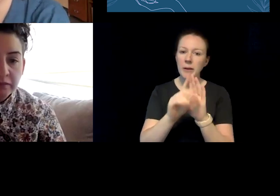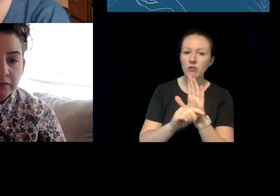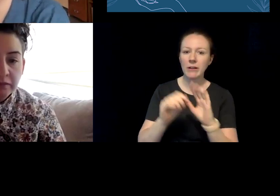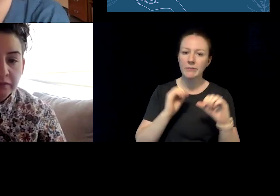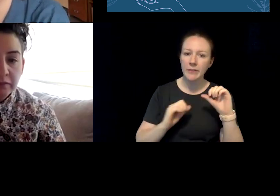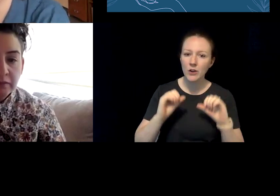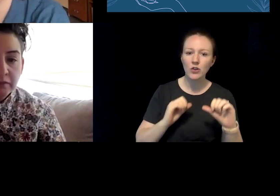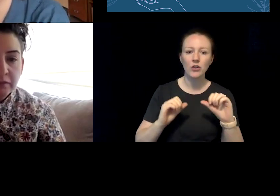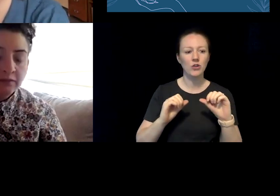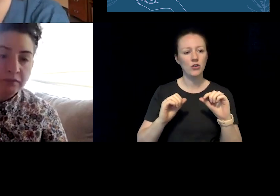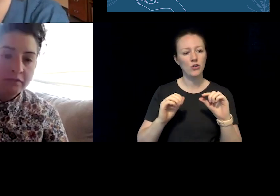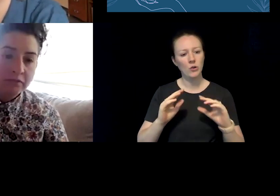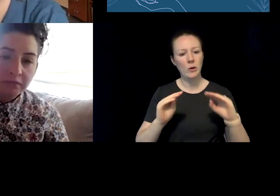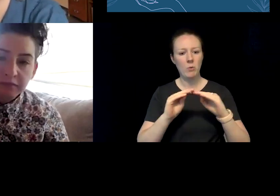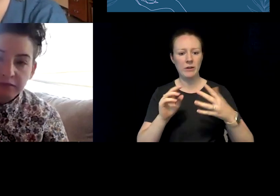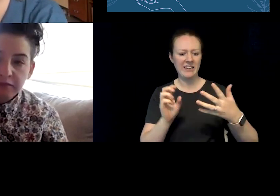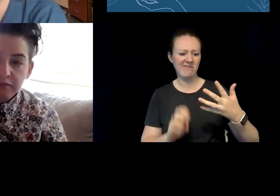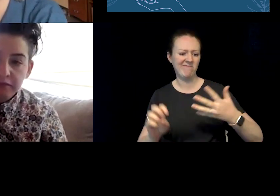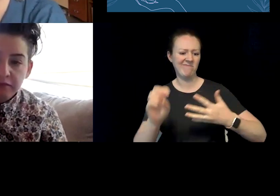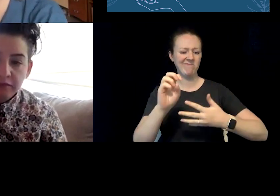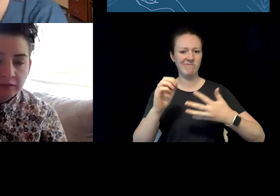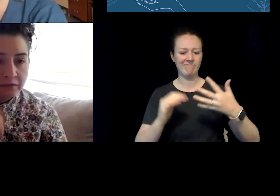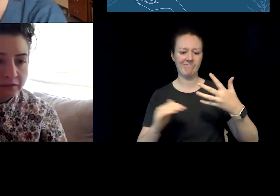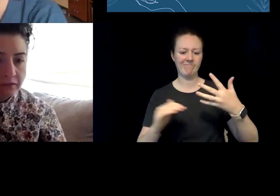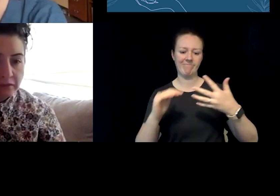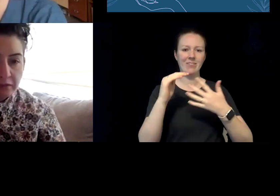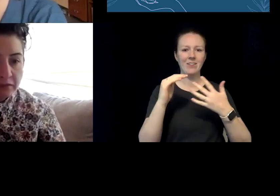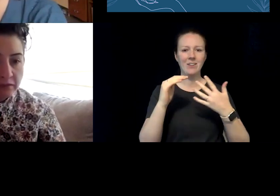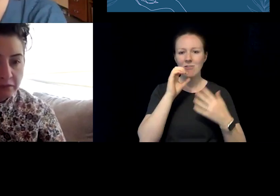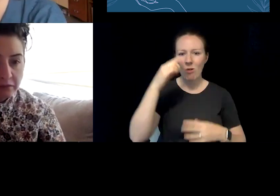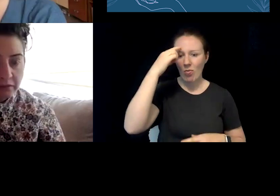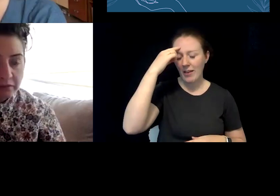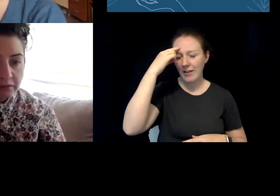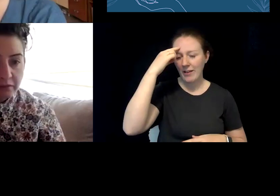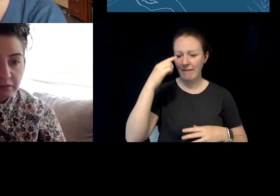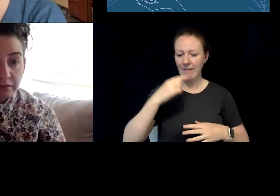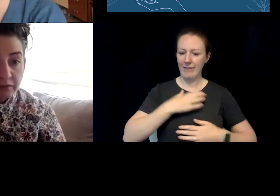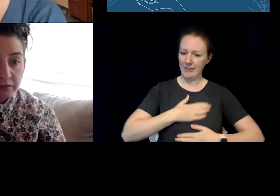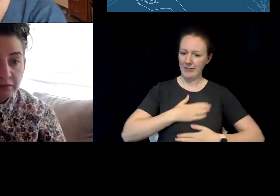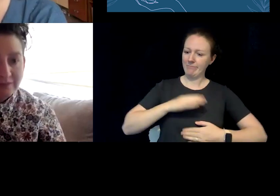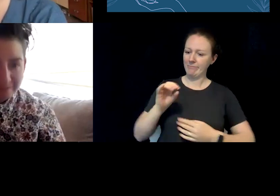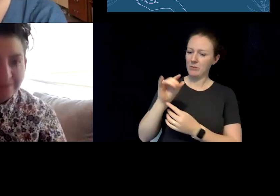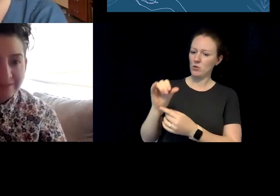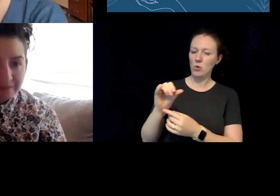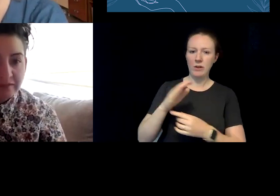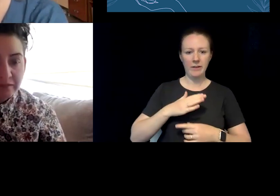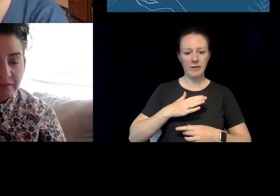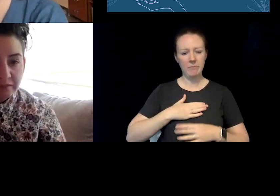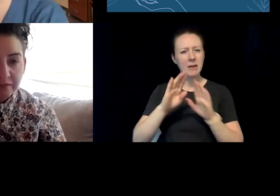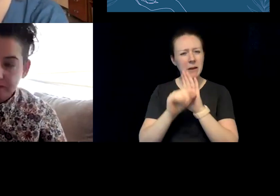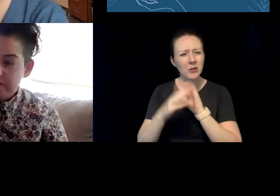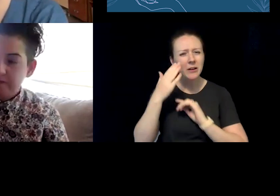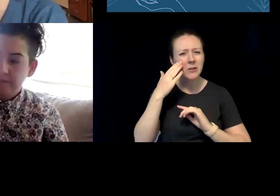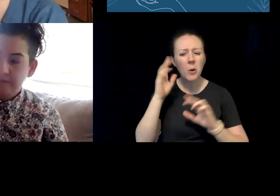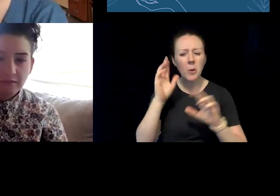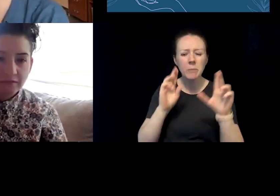you know, you don't think about joy necessarily. You think about doing your job, especially, you know, with my background as an actor, you know, you're sort of told what to do and you go stand there